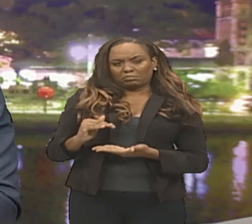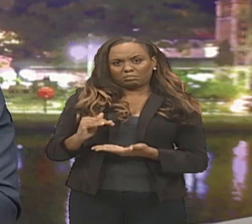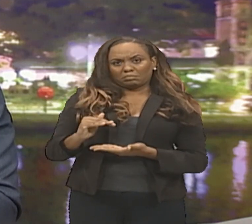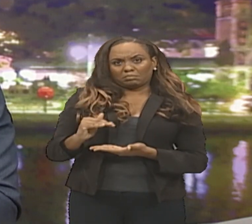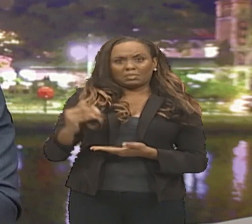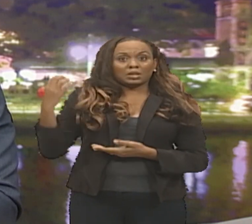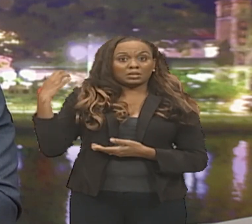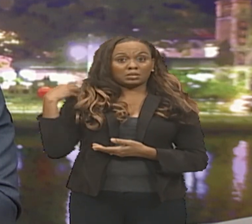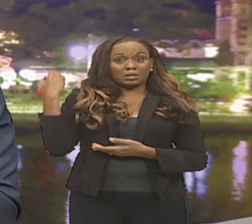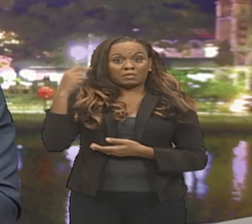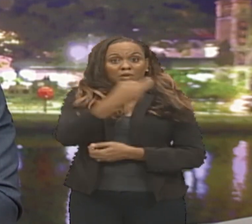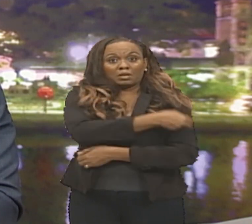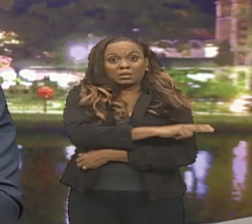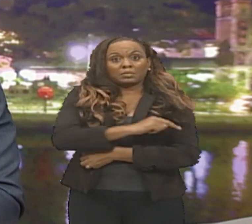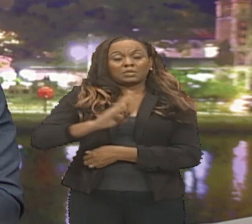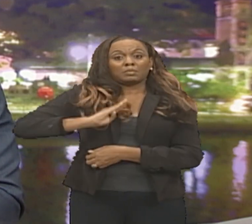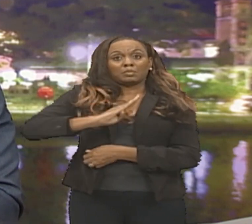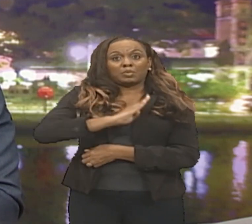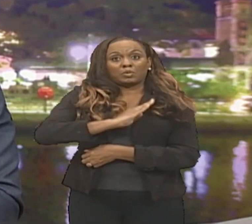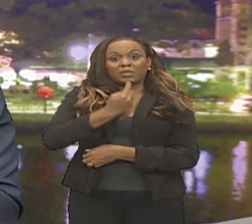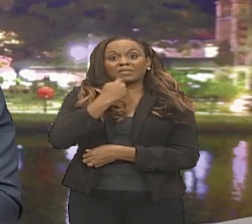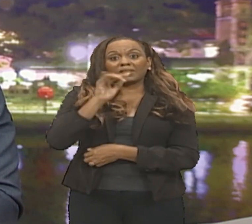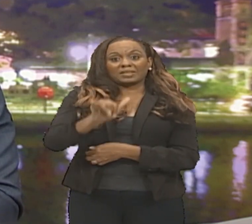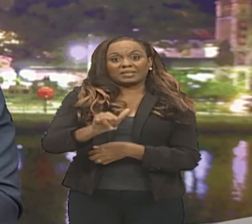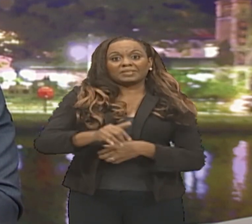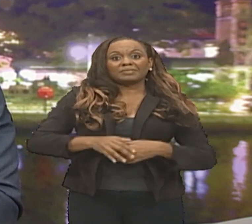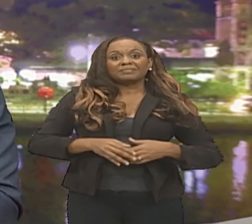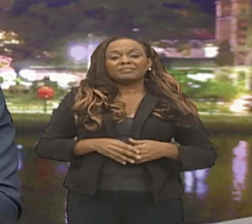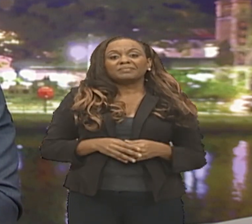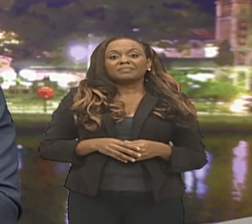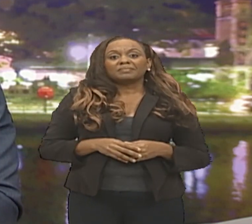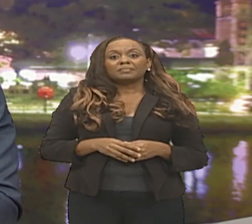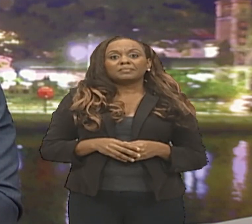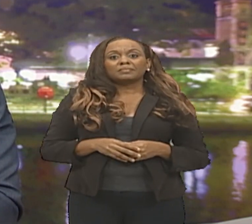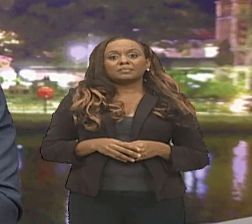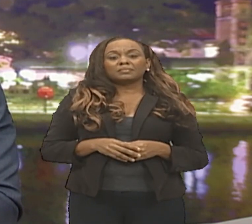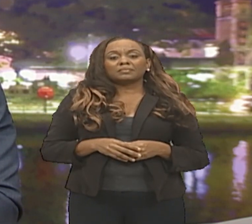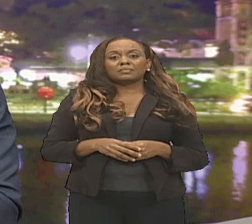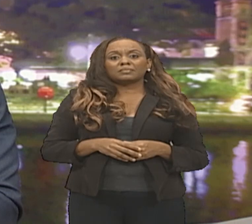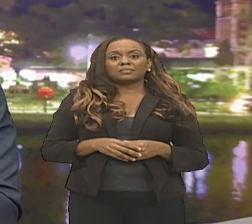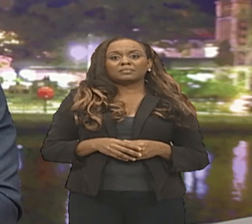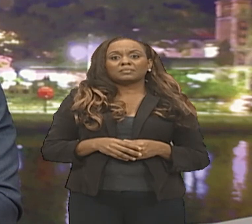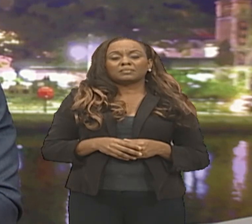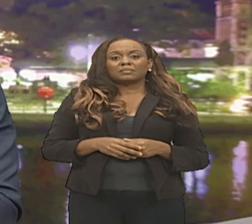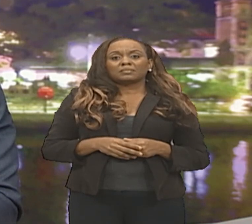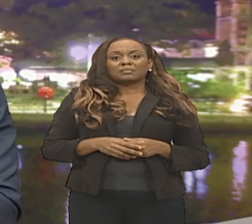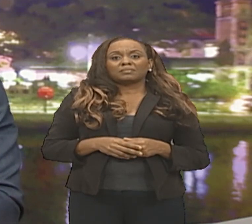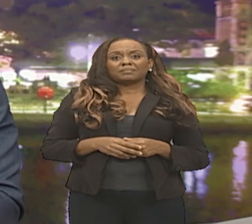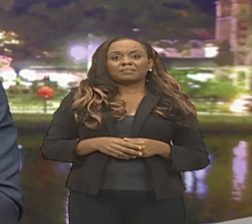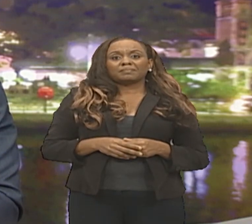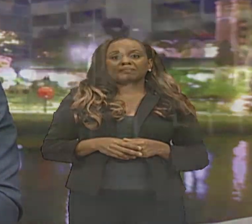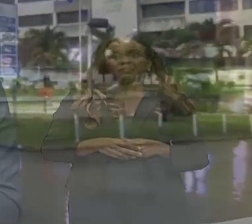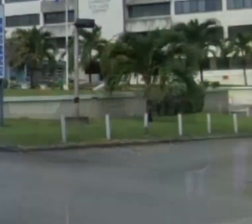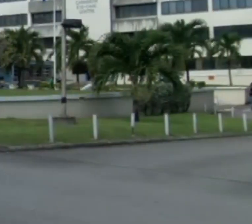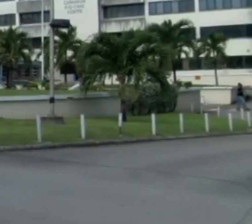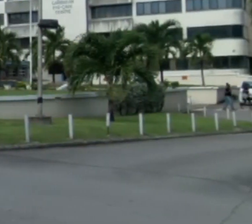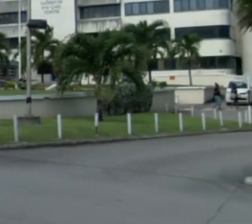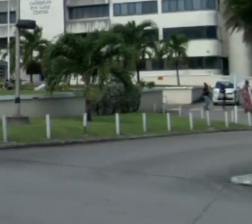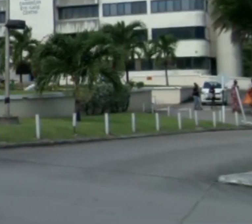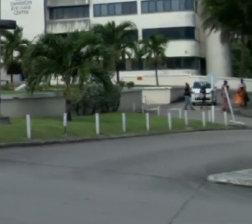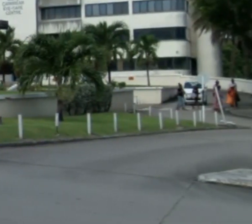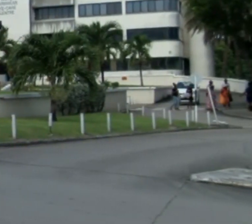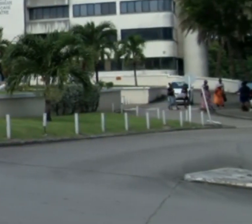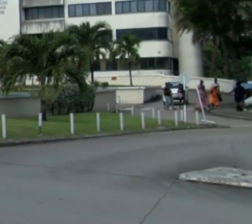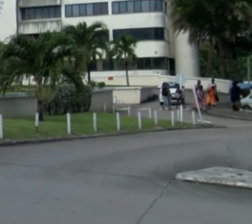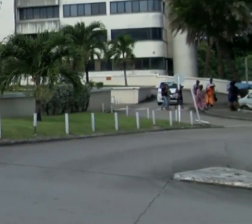board, Juliette Bino-Sutherland. She says an estimated $38 million in equipment and supplies is needed in order to